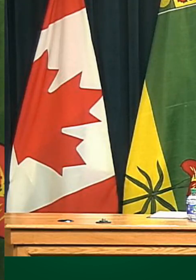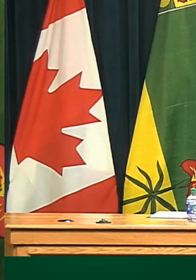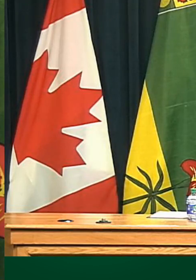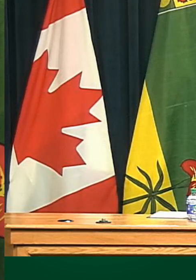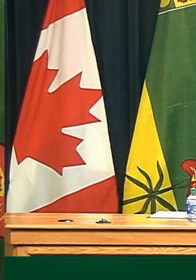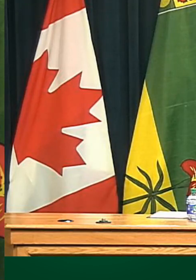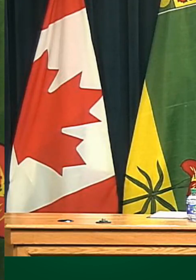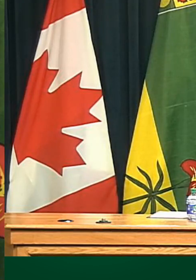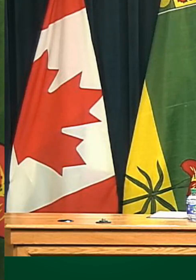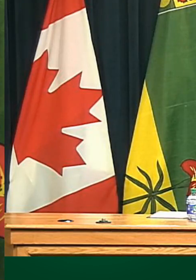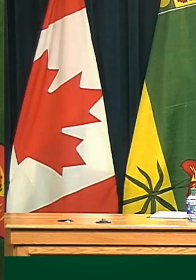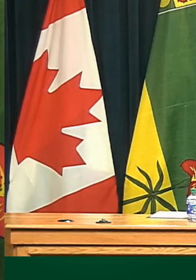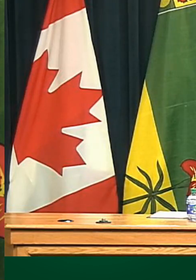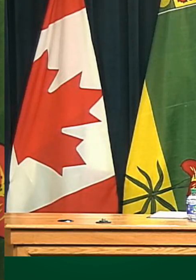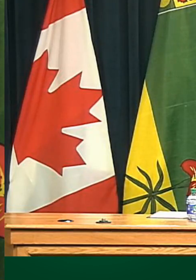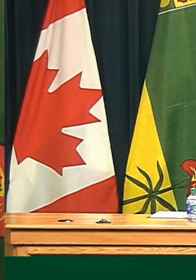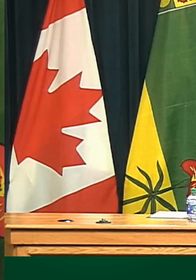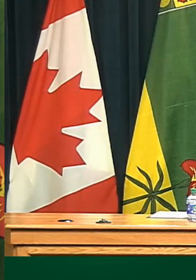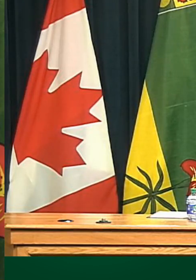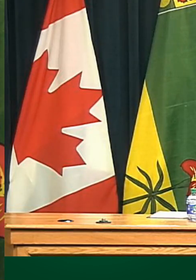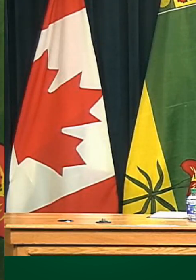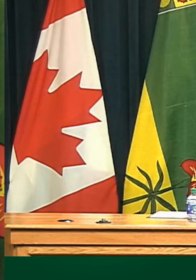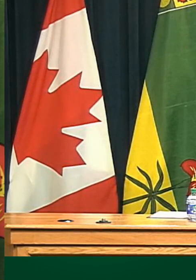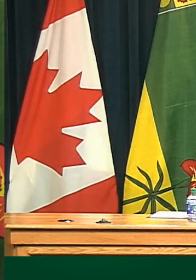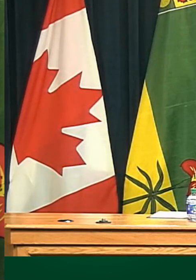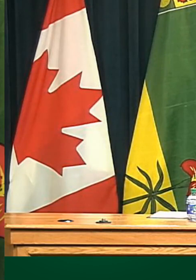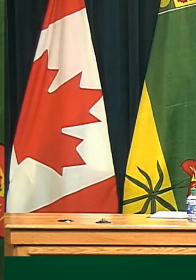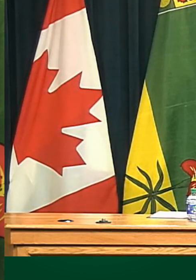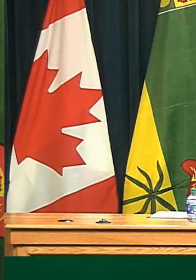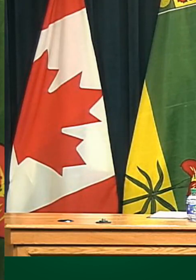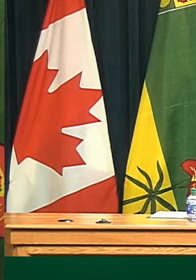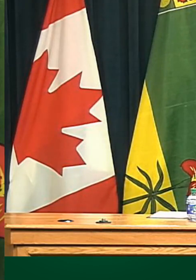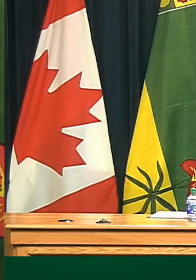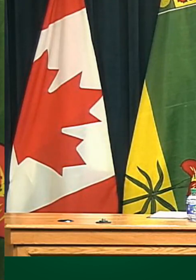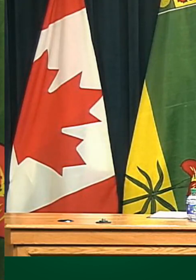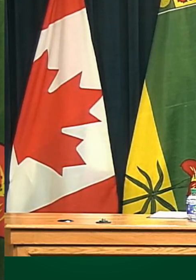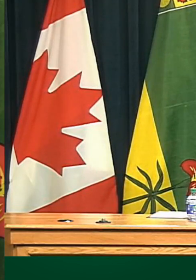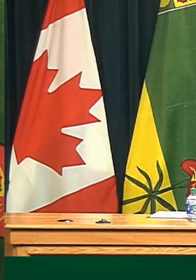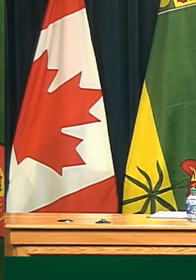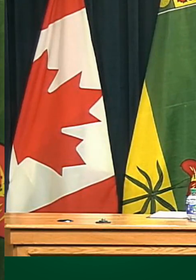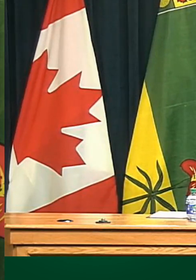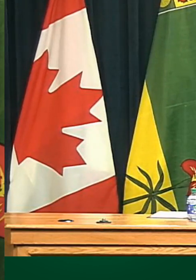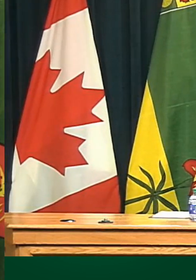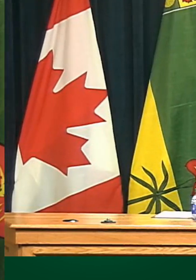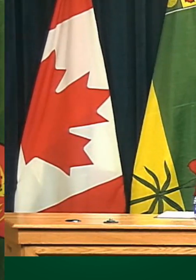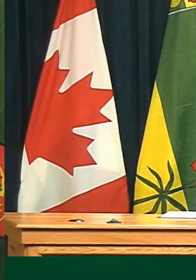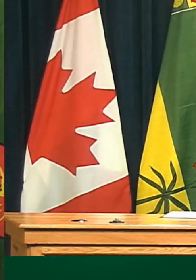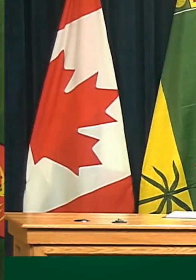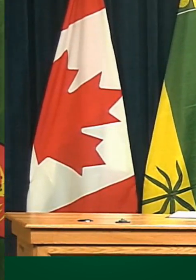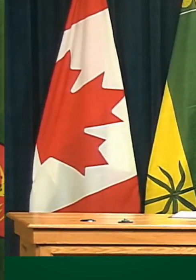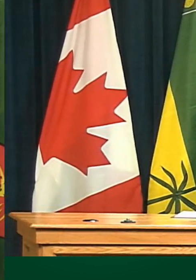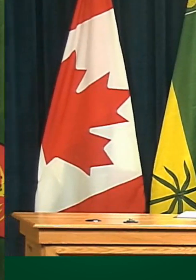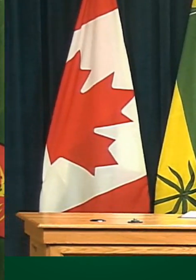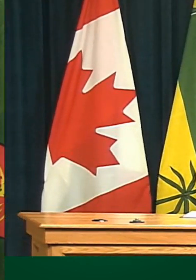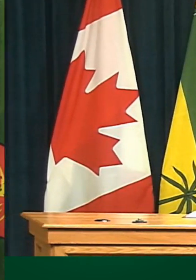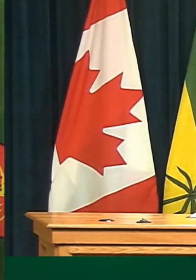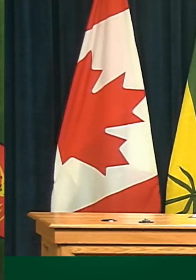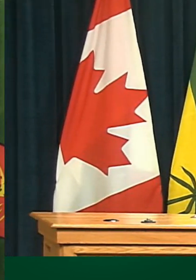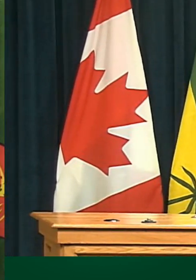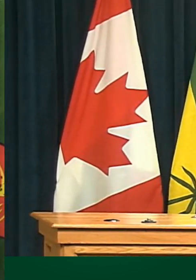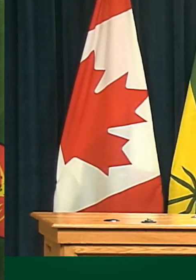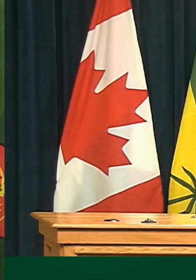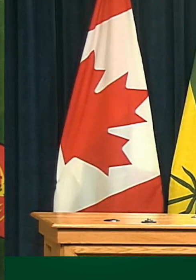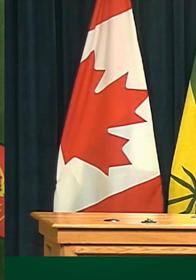from yesterday, bringing a total to 316 reported cases. All cases are confirmed. 74 of